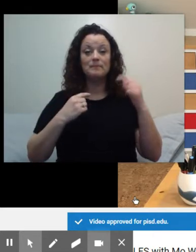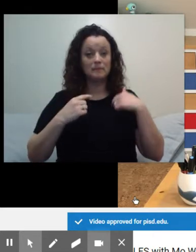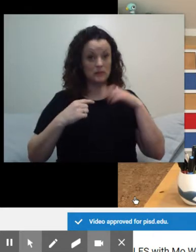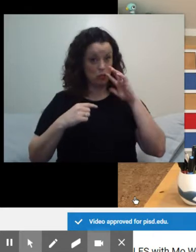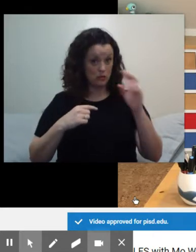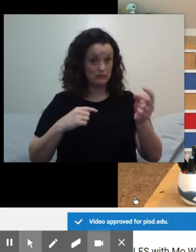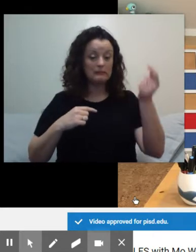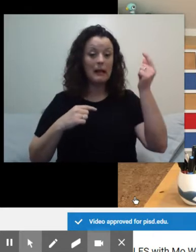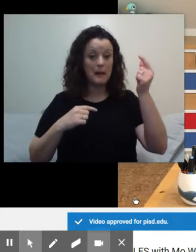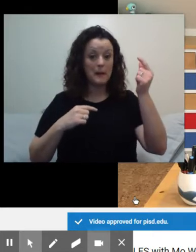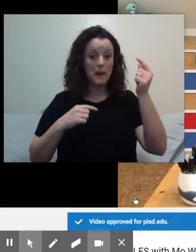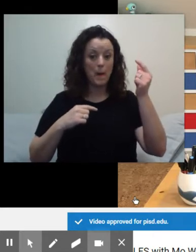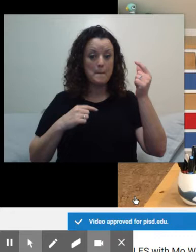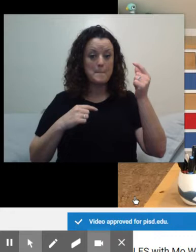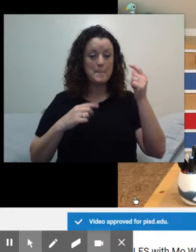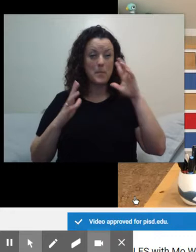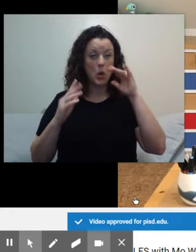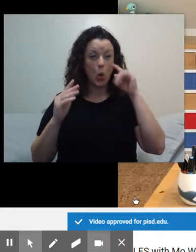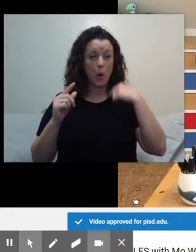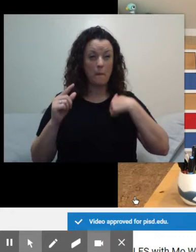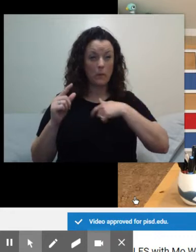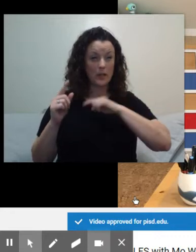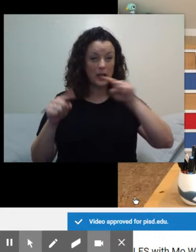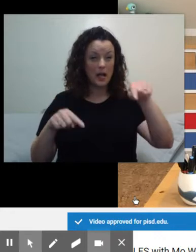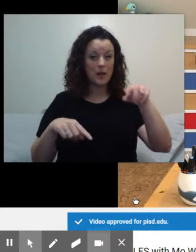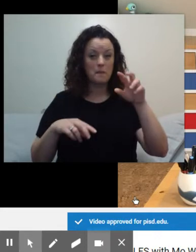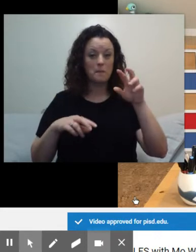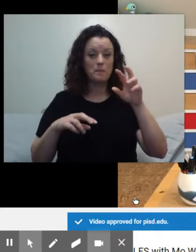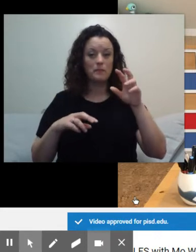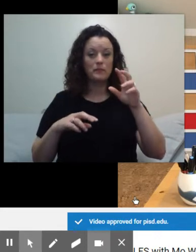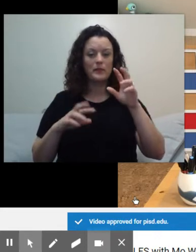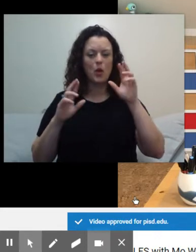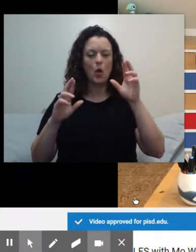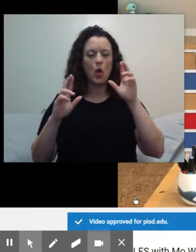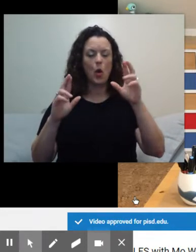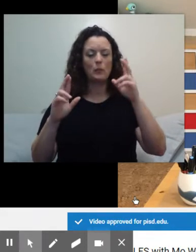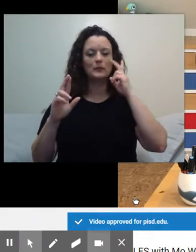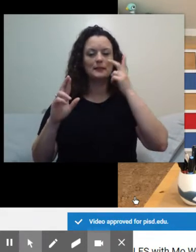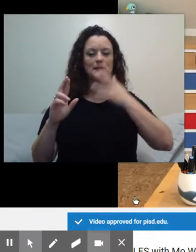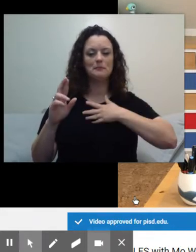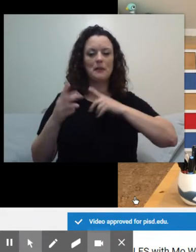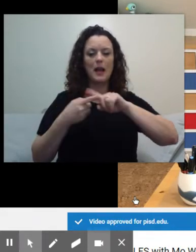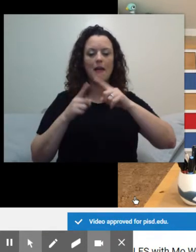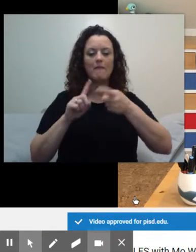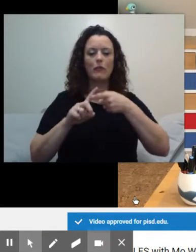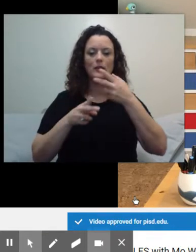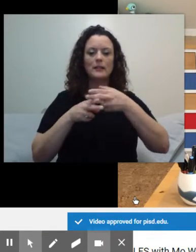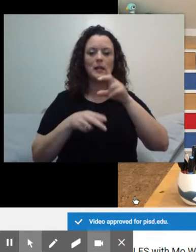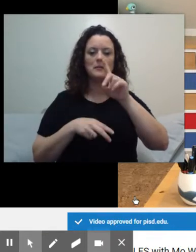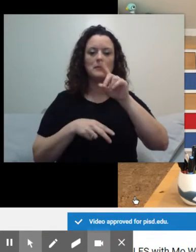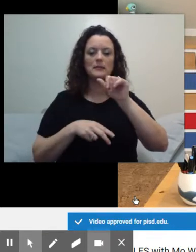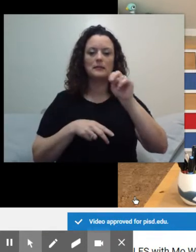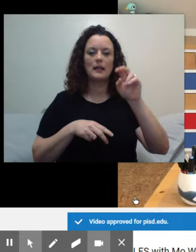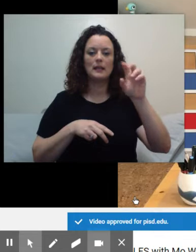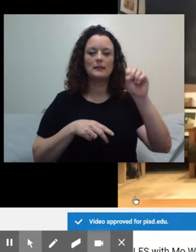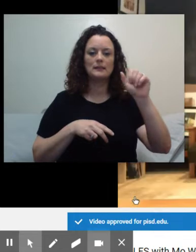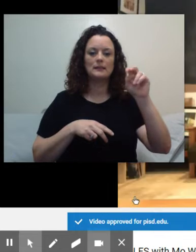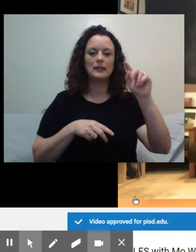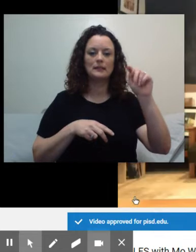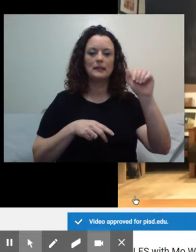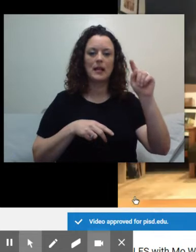gonna snap. I hope we go. I sure hope we see my friend, Dan Santa.